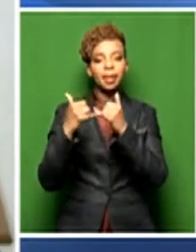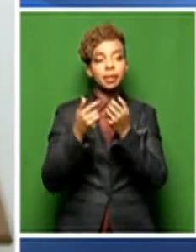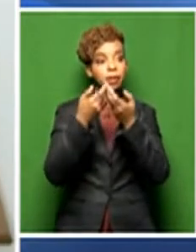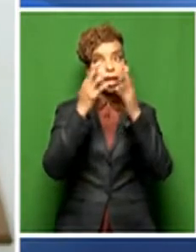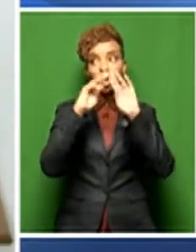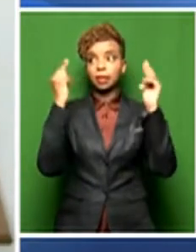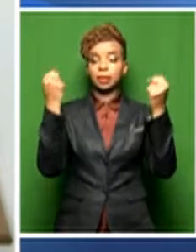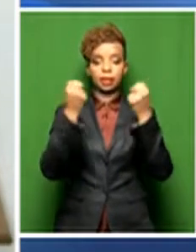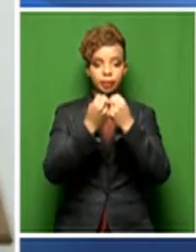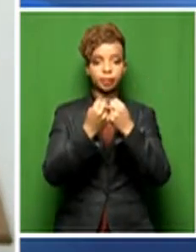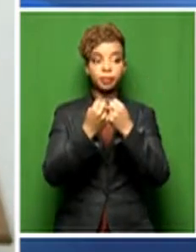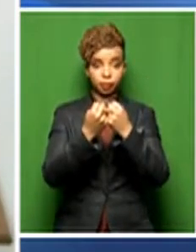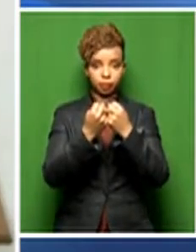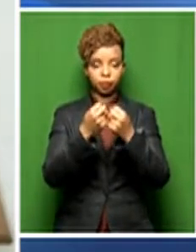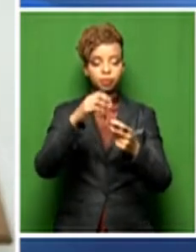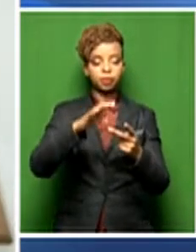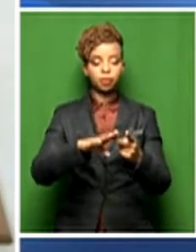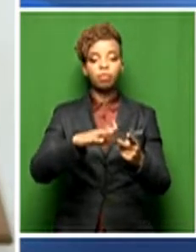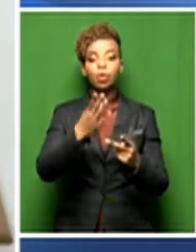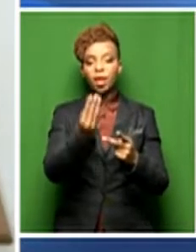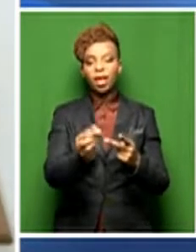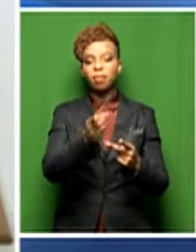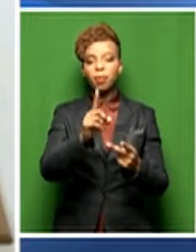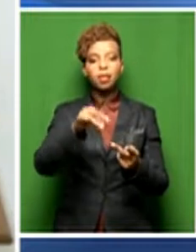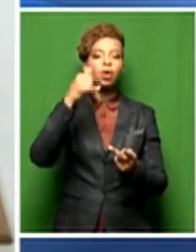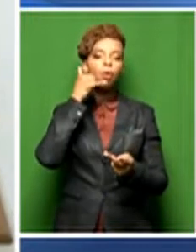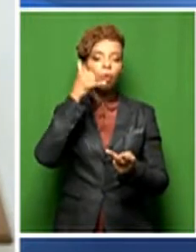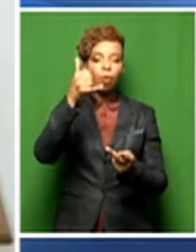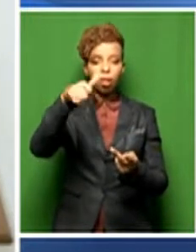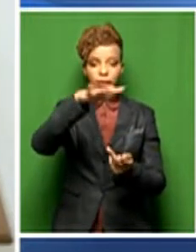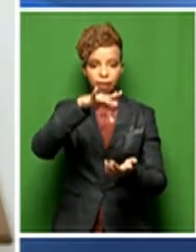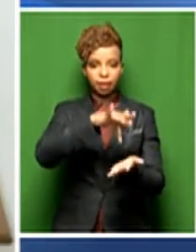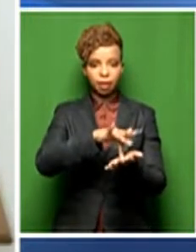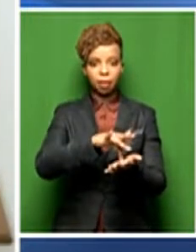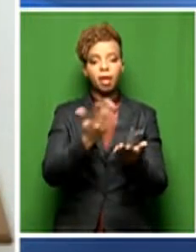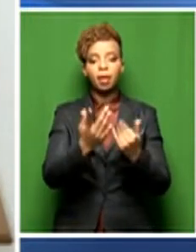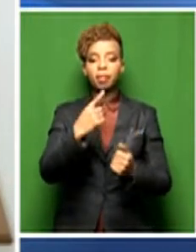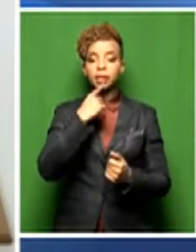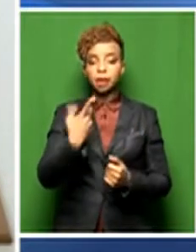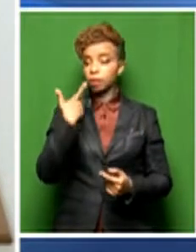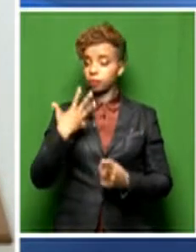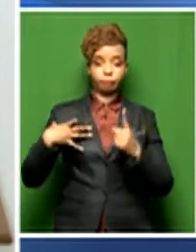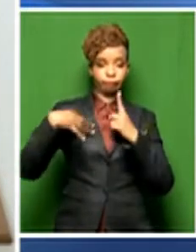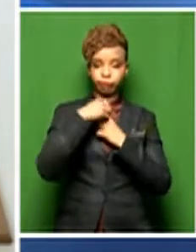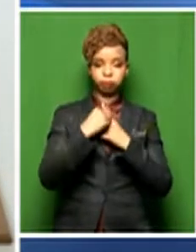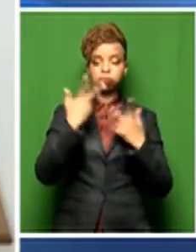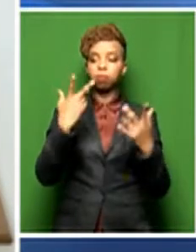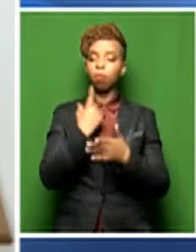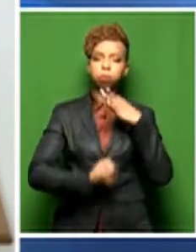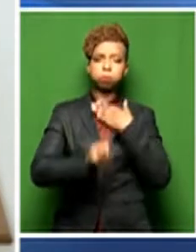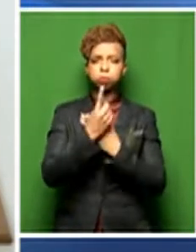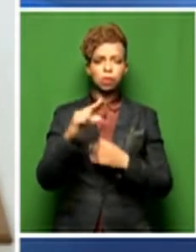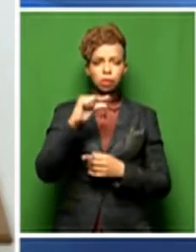say Cindy is being affected or is being inflicted with gender-based violence. The system is going to be on my cell